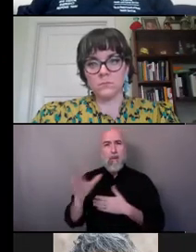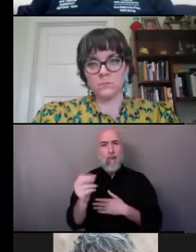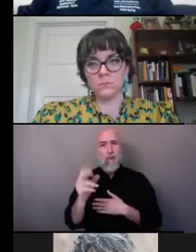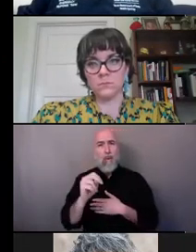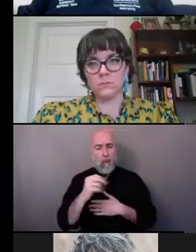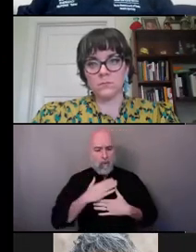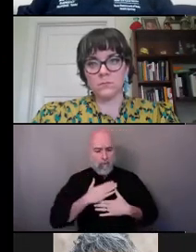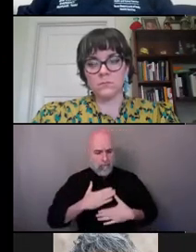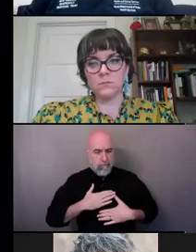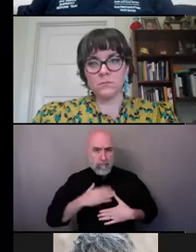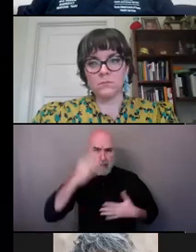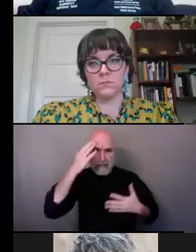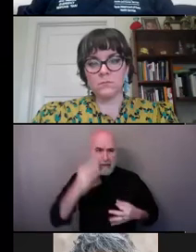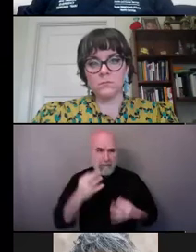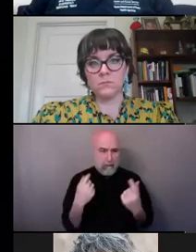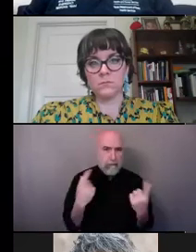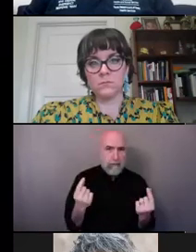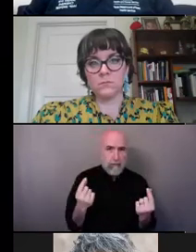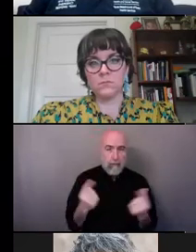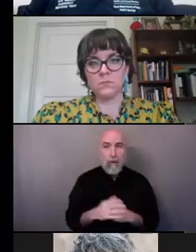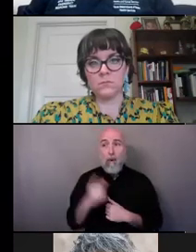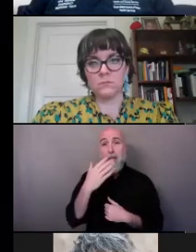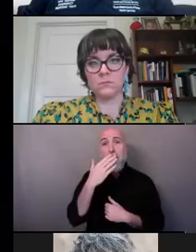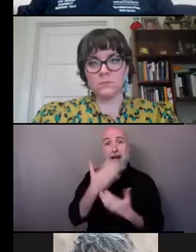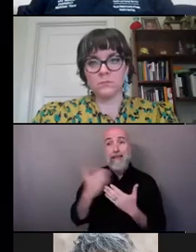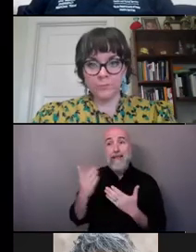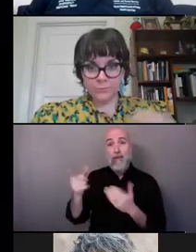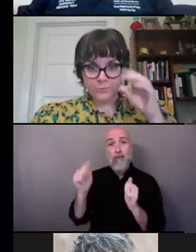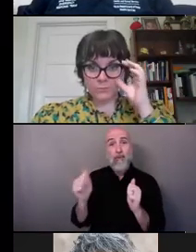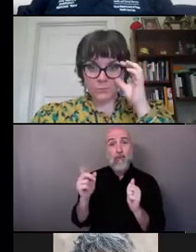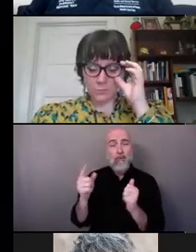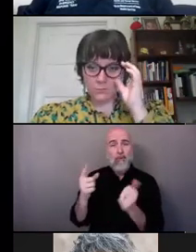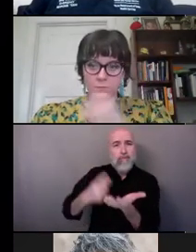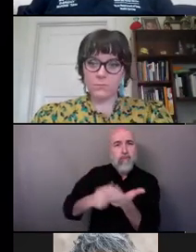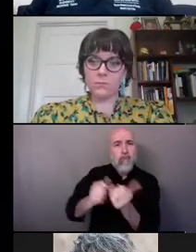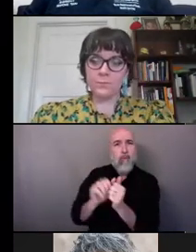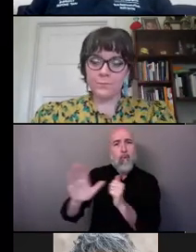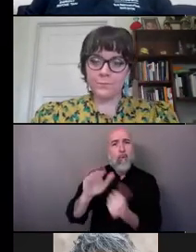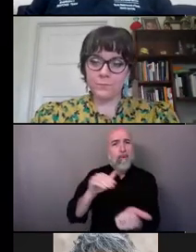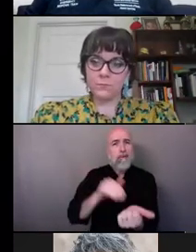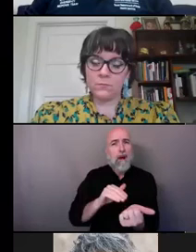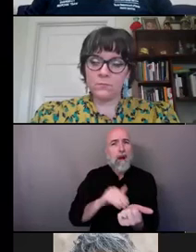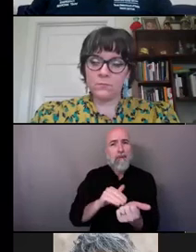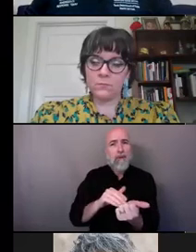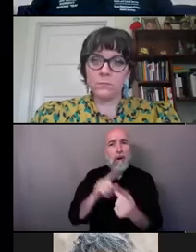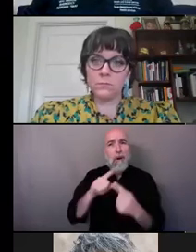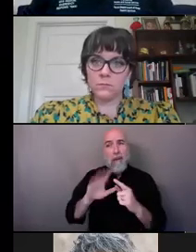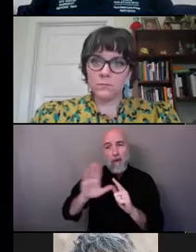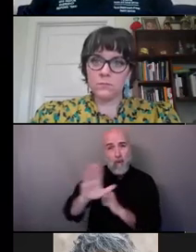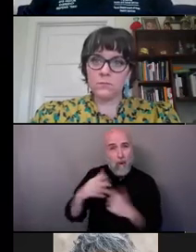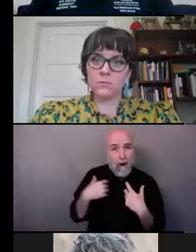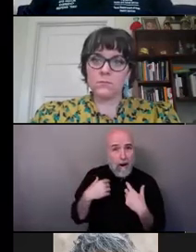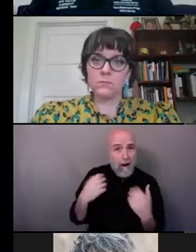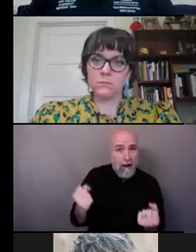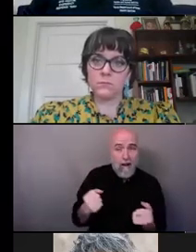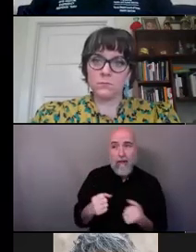decision making, one of the best things they can do is to talk to their doctor about what their health status is and what the doctor